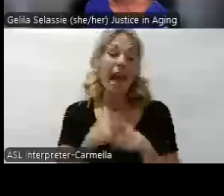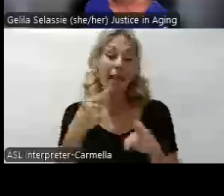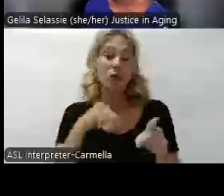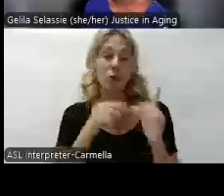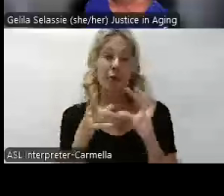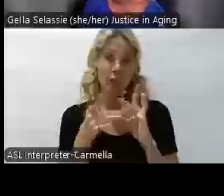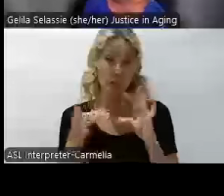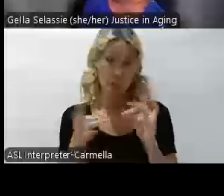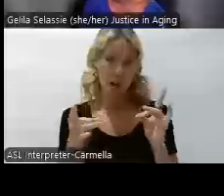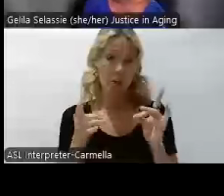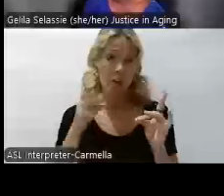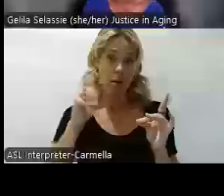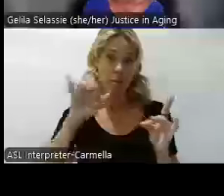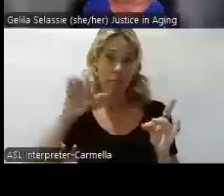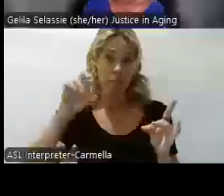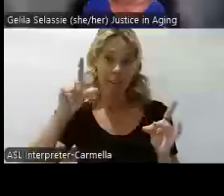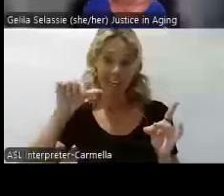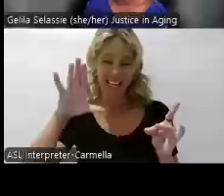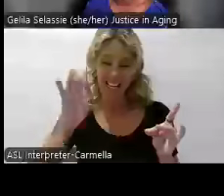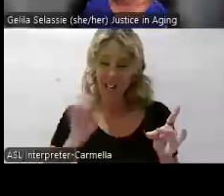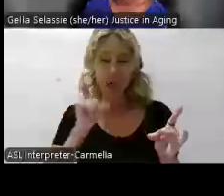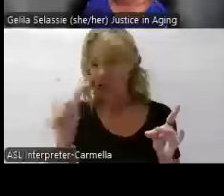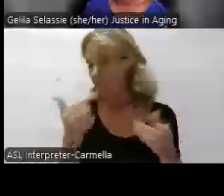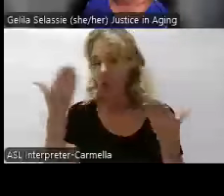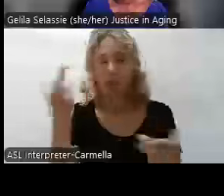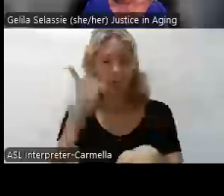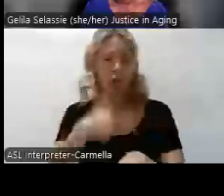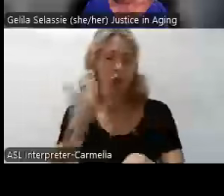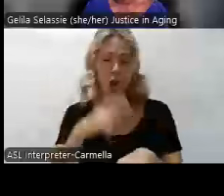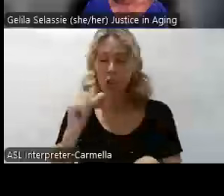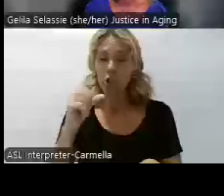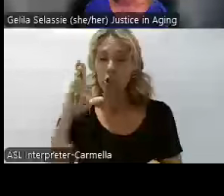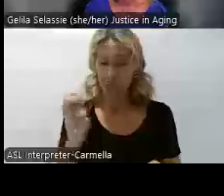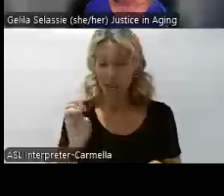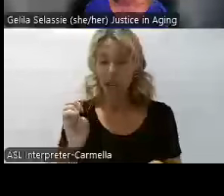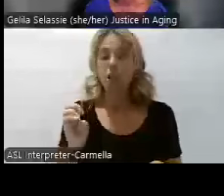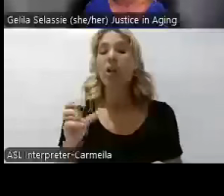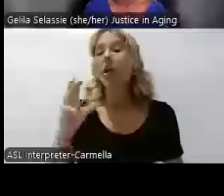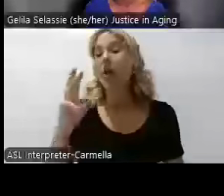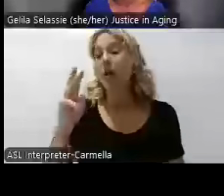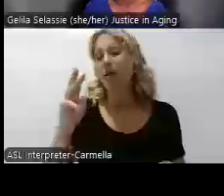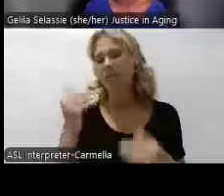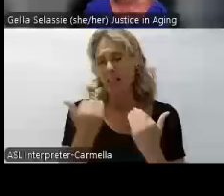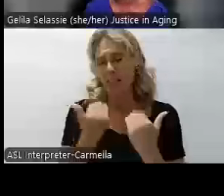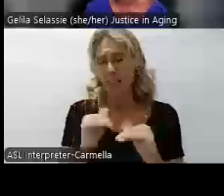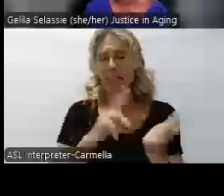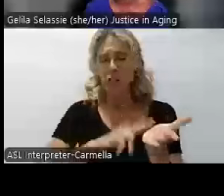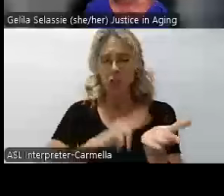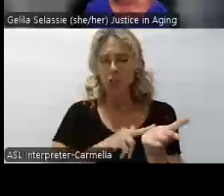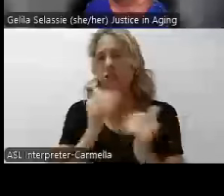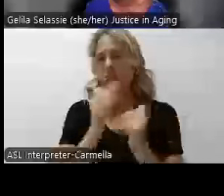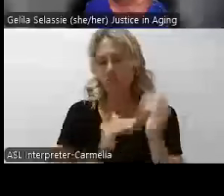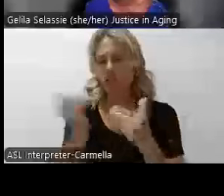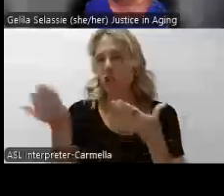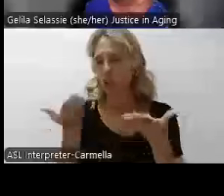what Medicare does and doesn't offer in terms of long-term care, not only does Medicare offer pretty limited nursing facility